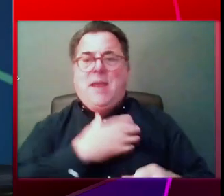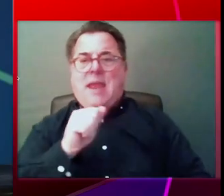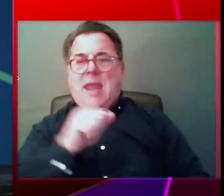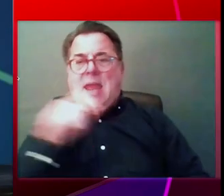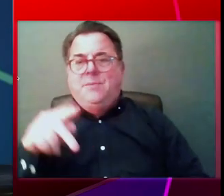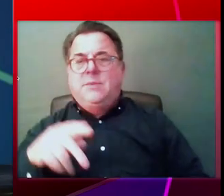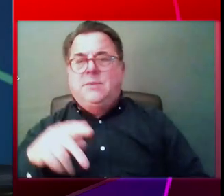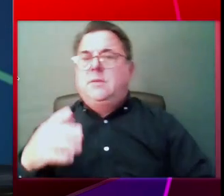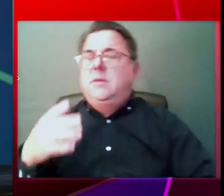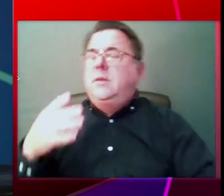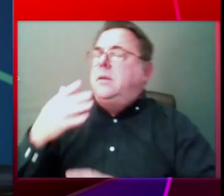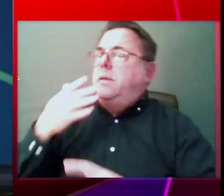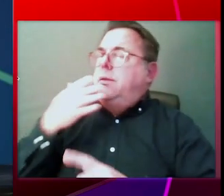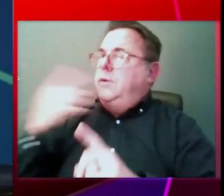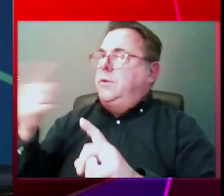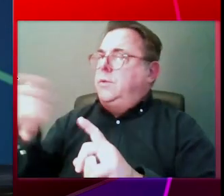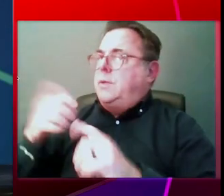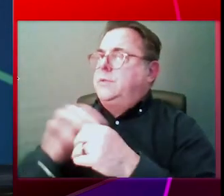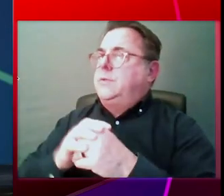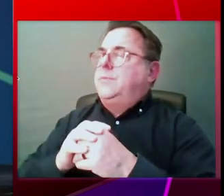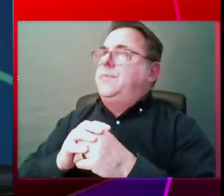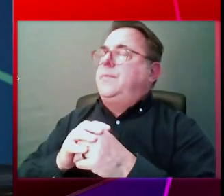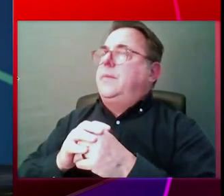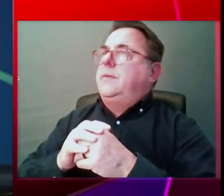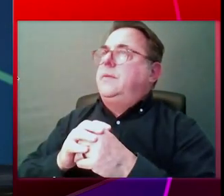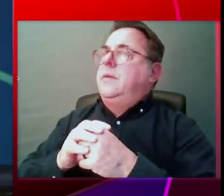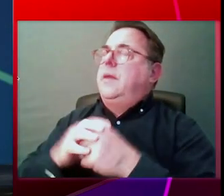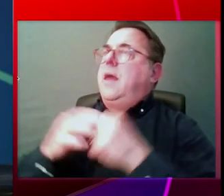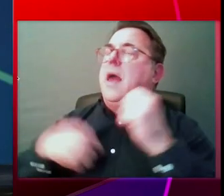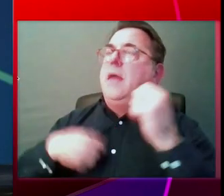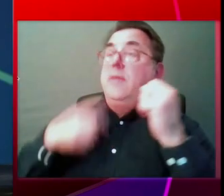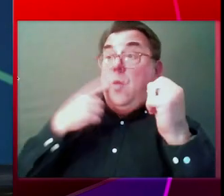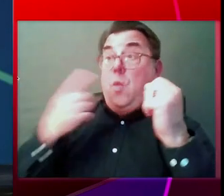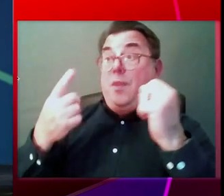So, look, I think for one,